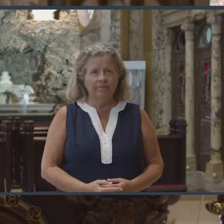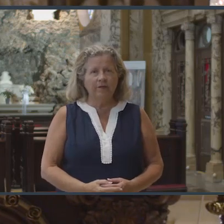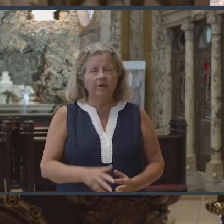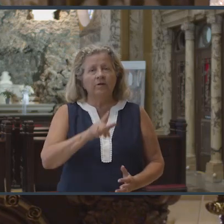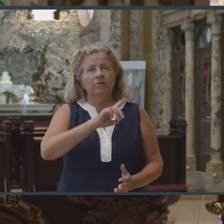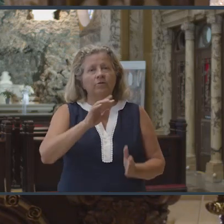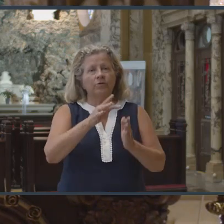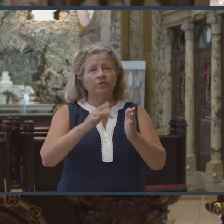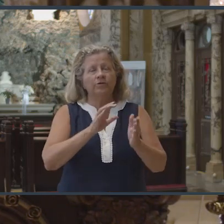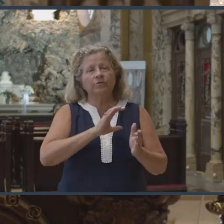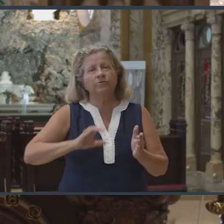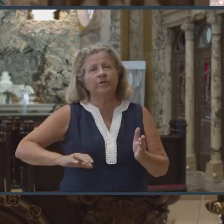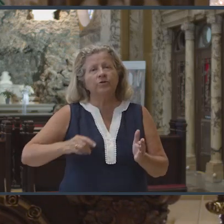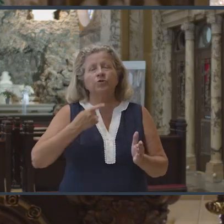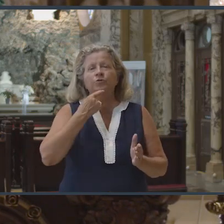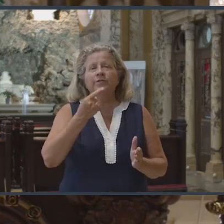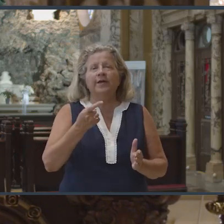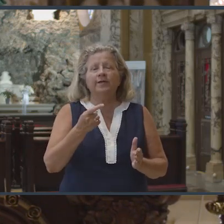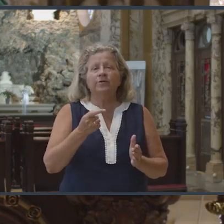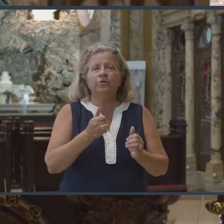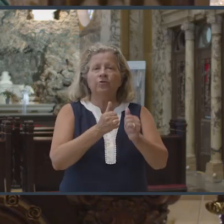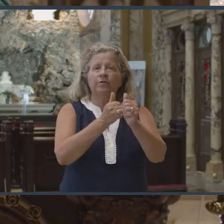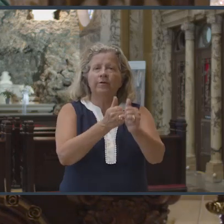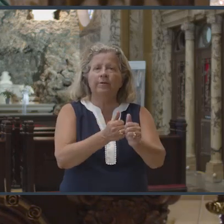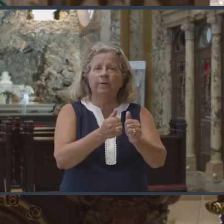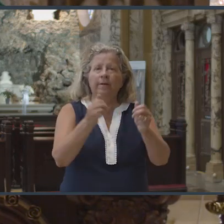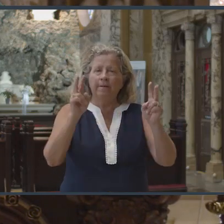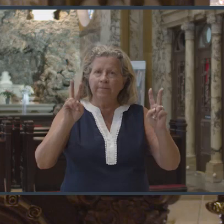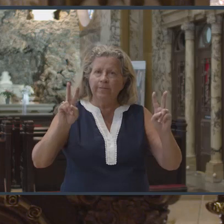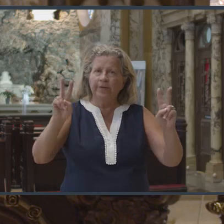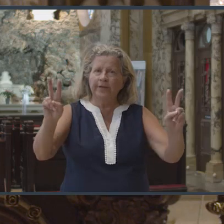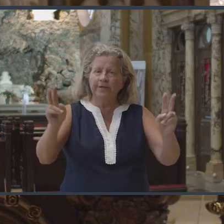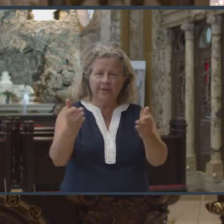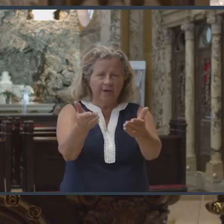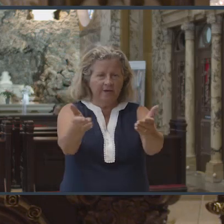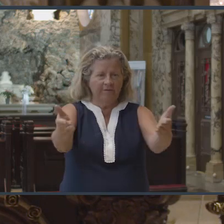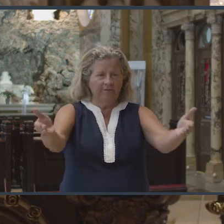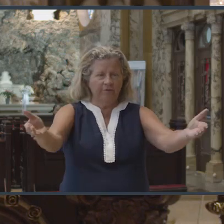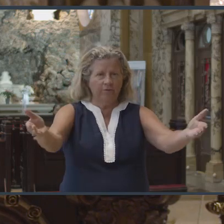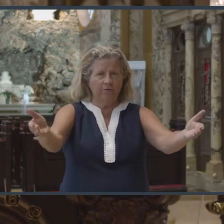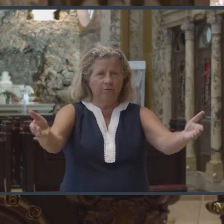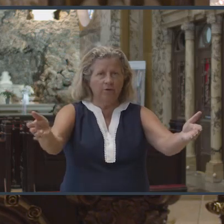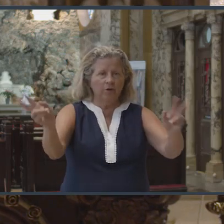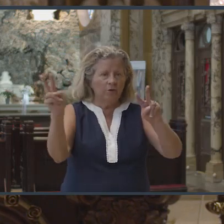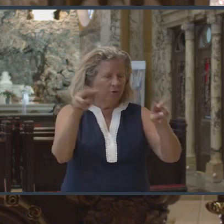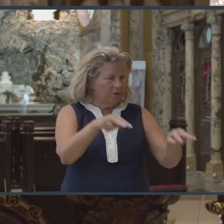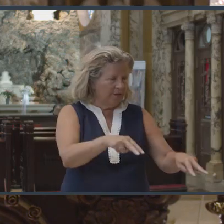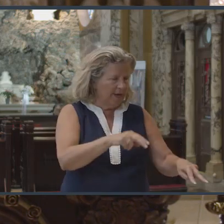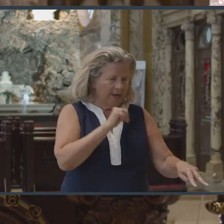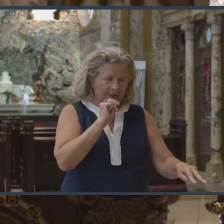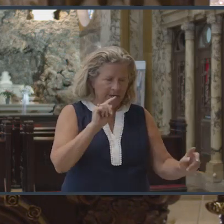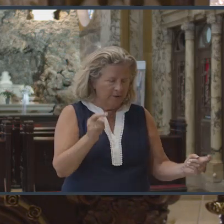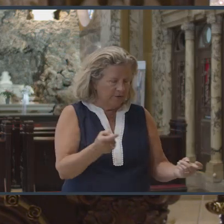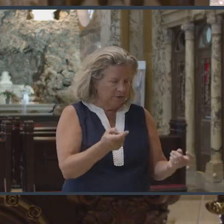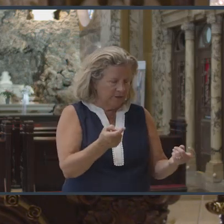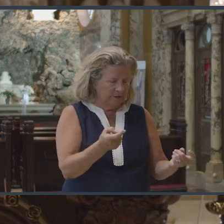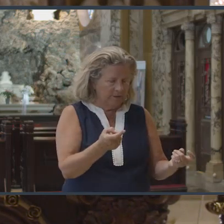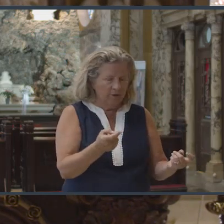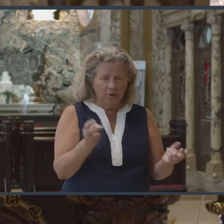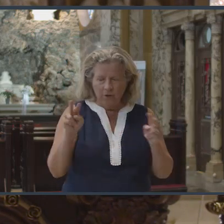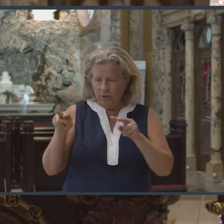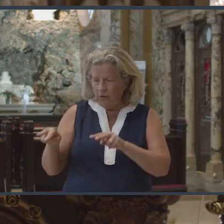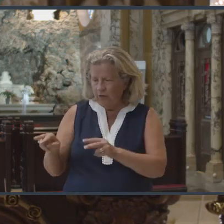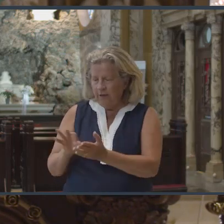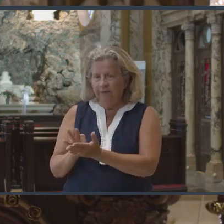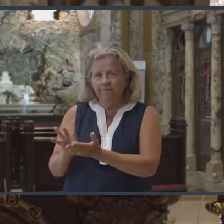Lord Jesus Christ, who said to your apostles, "Peace I leave you, my peace I give you," look not on our sins, but on the faith of